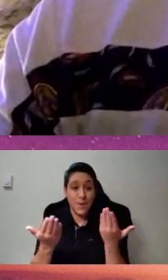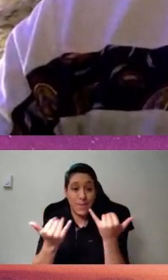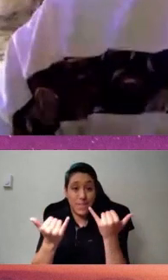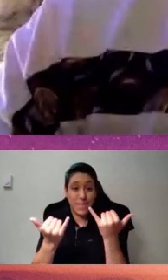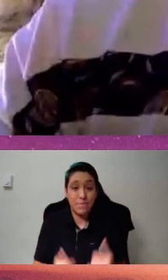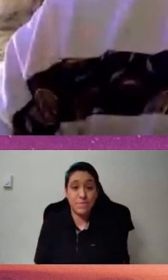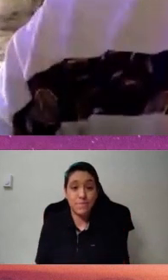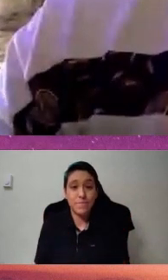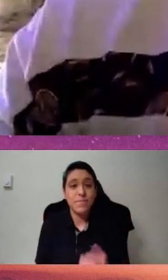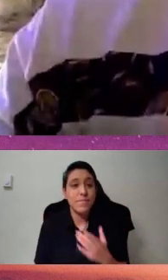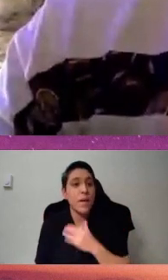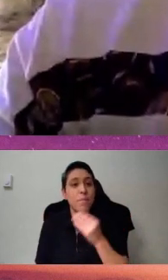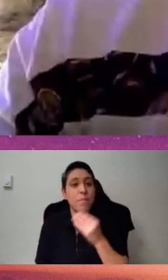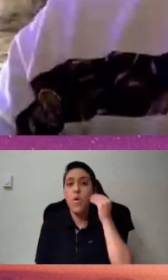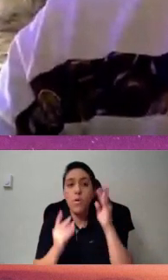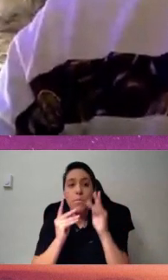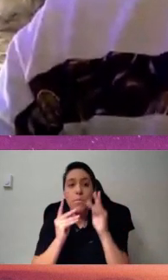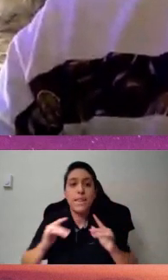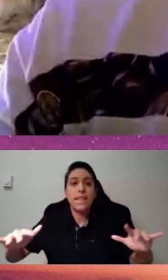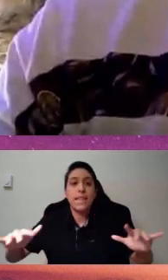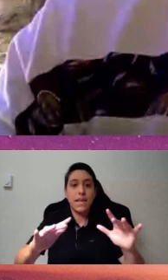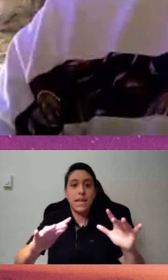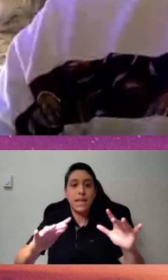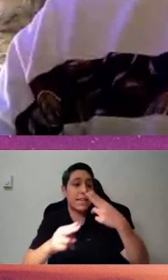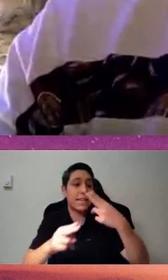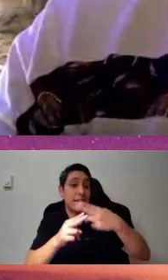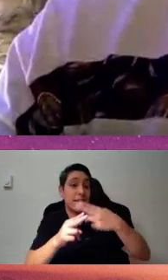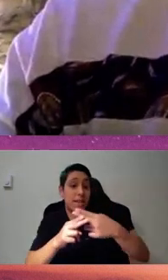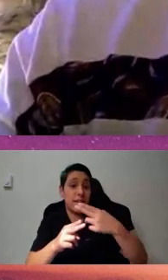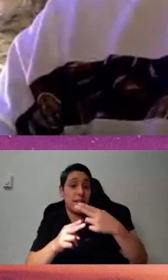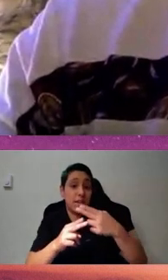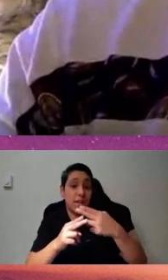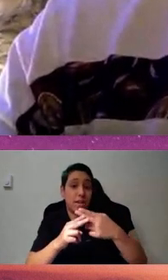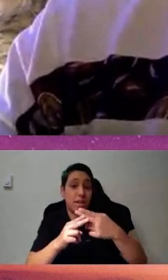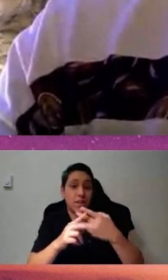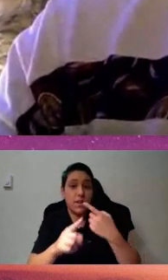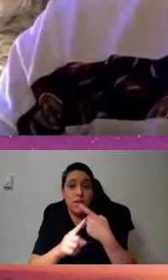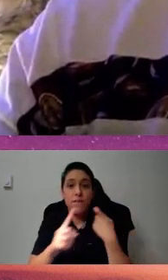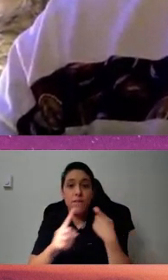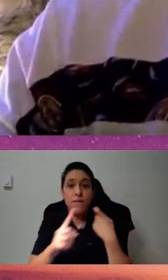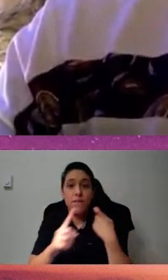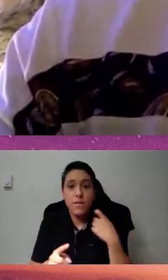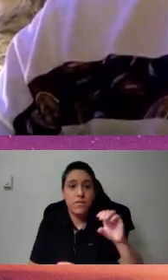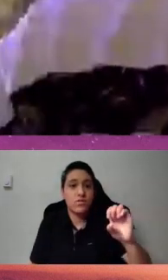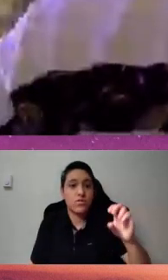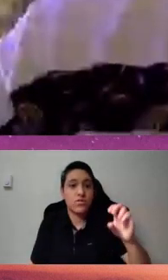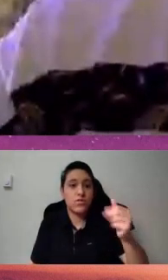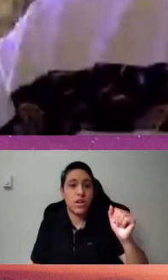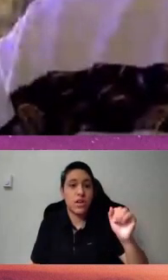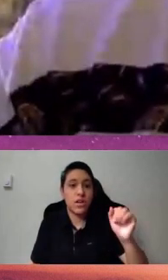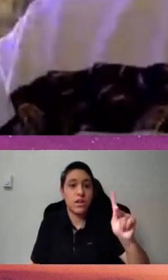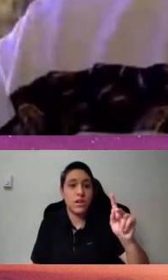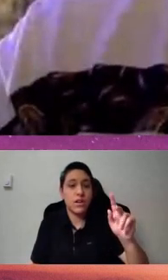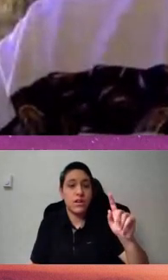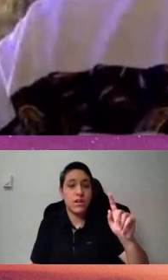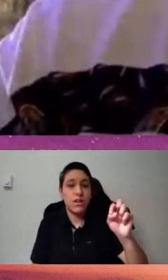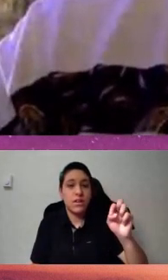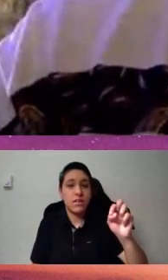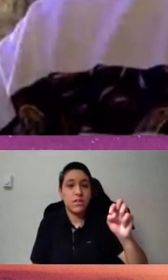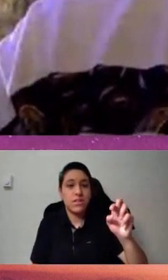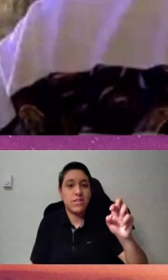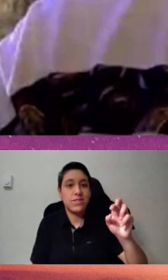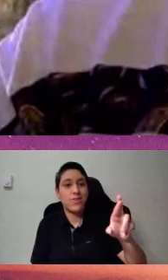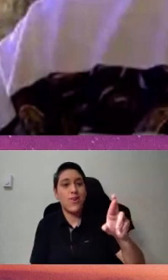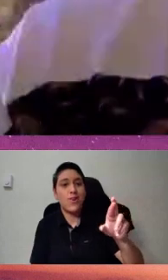My homeland is actually named after the Choctaw word for red rock. And I just wanted to acknowledge